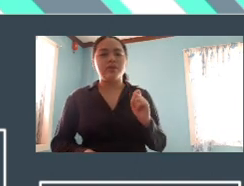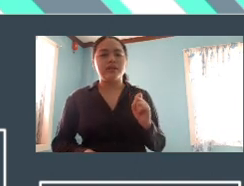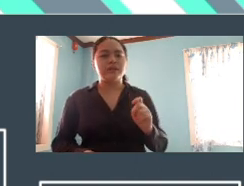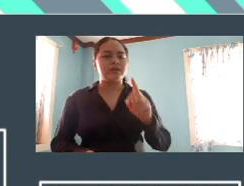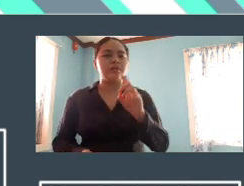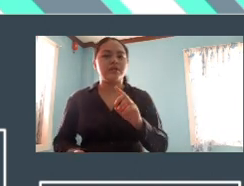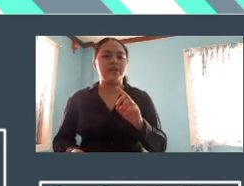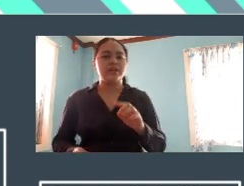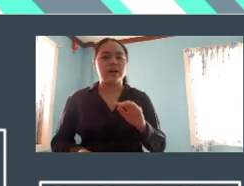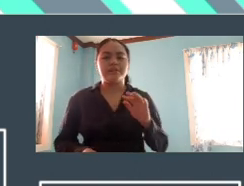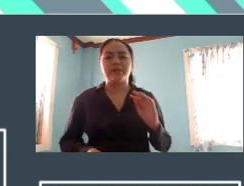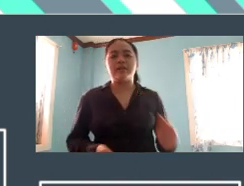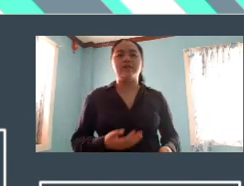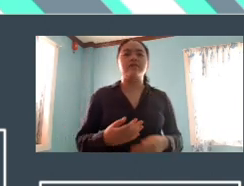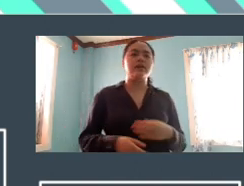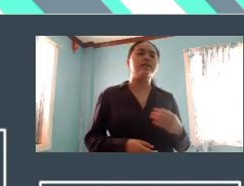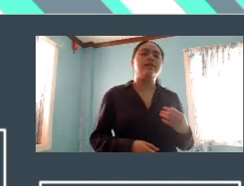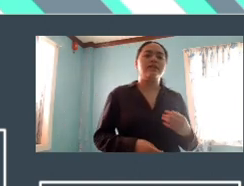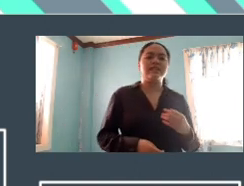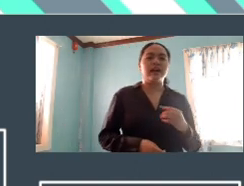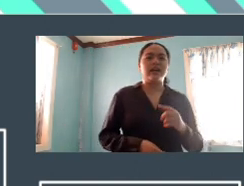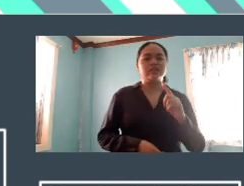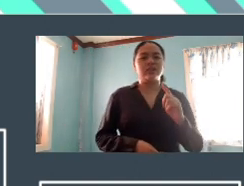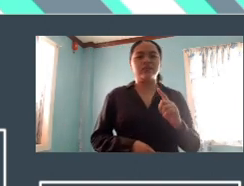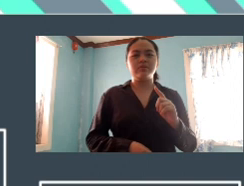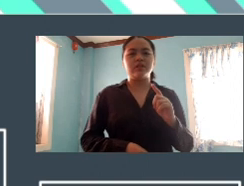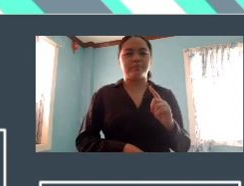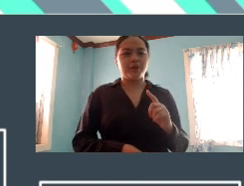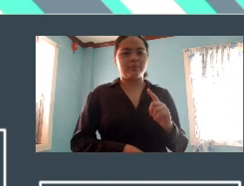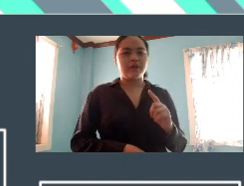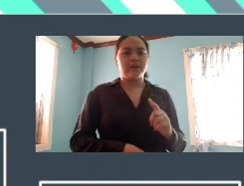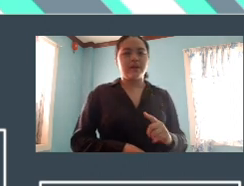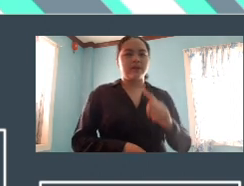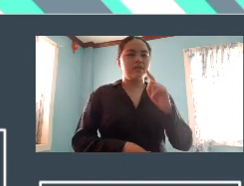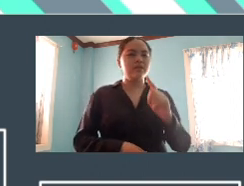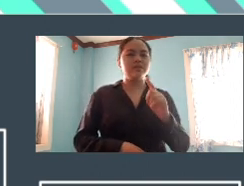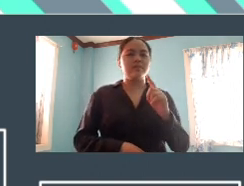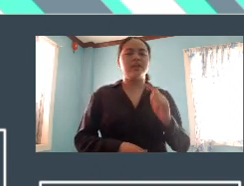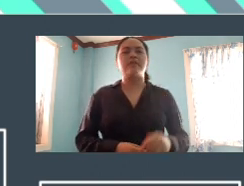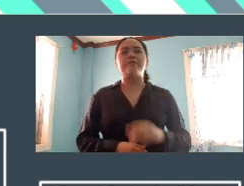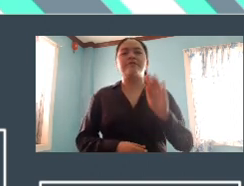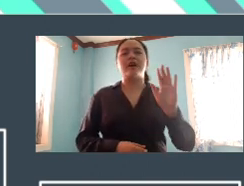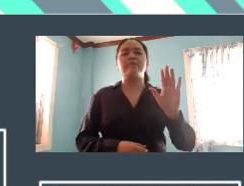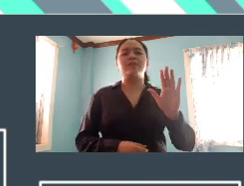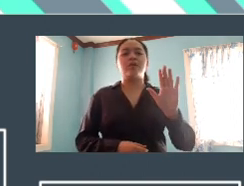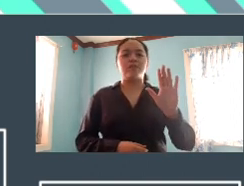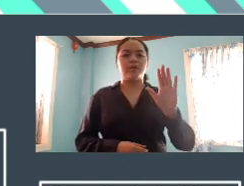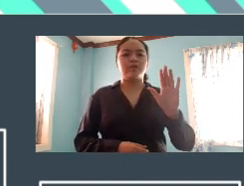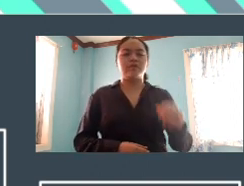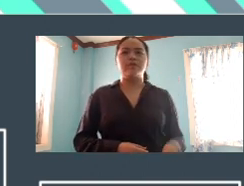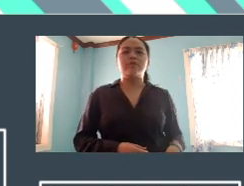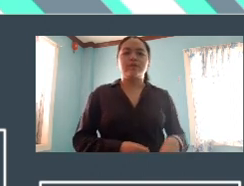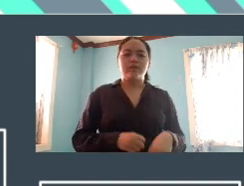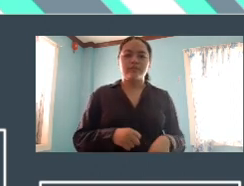only one category. Below it is the angiosperm. In angiosperm, there are 5